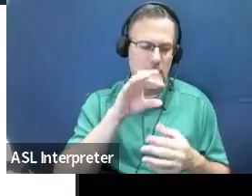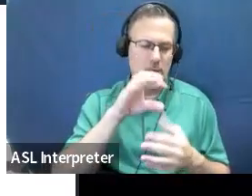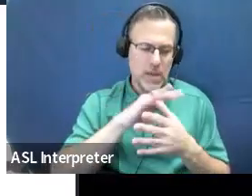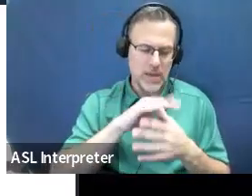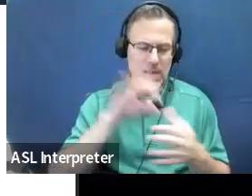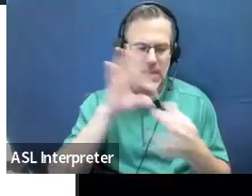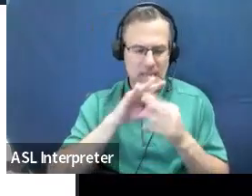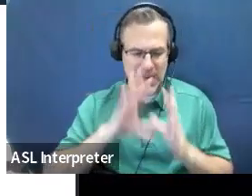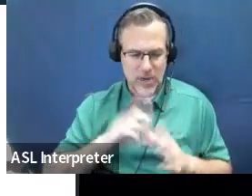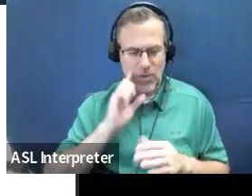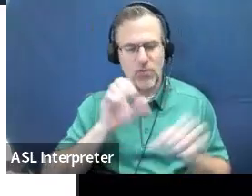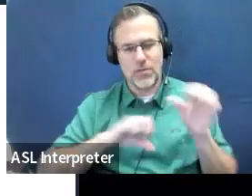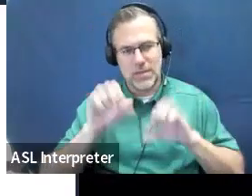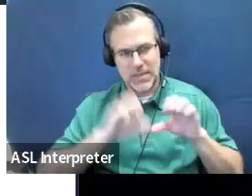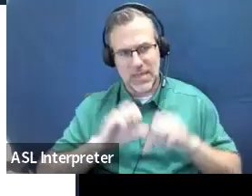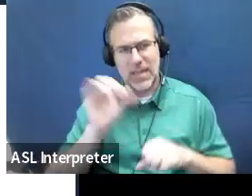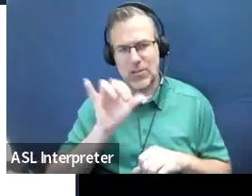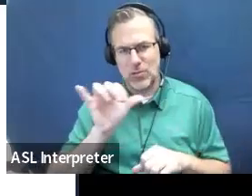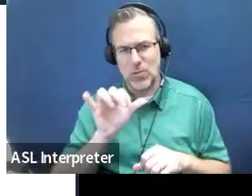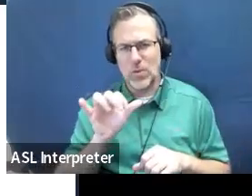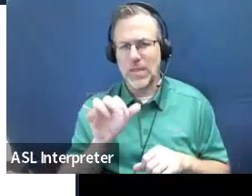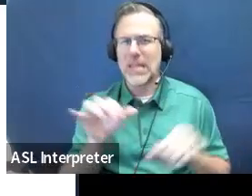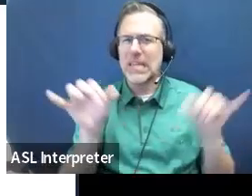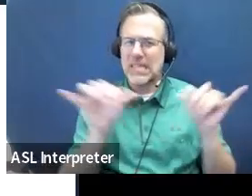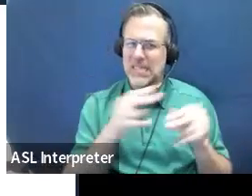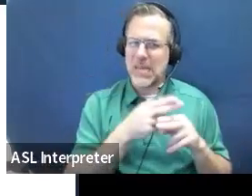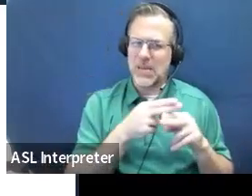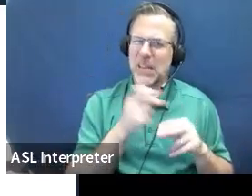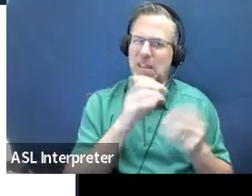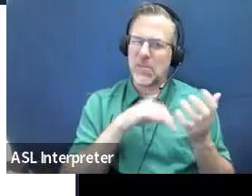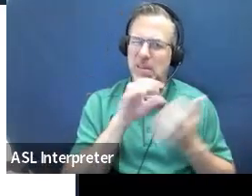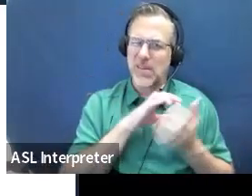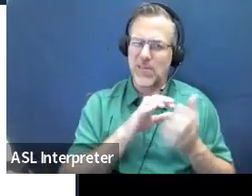So be mindful of that too. That is confusing.